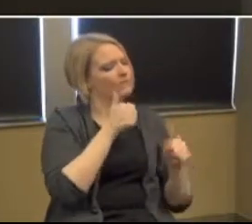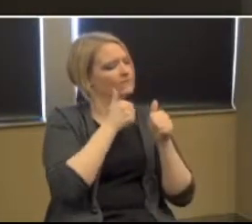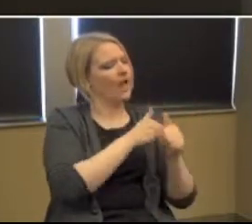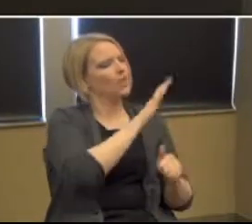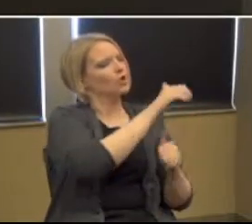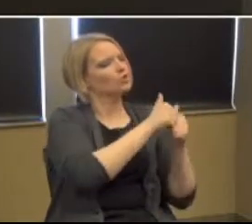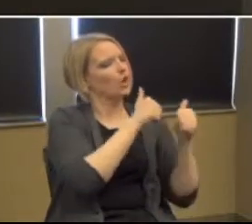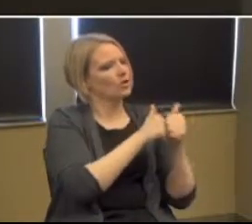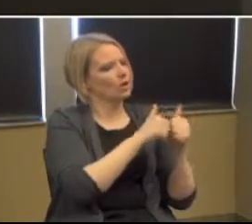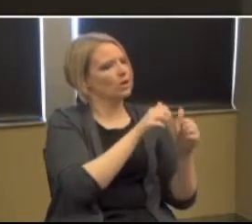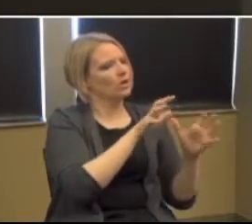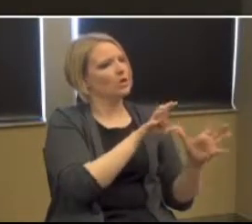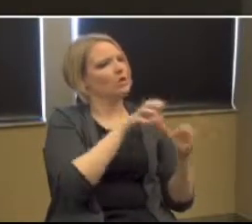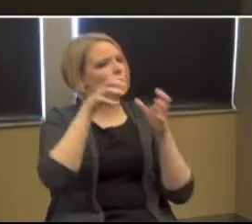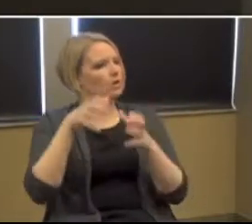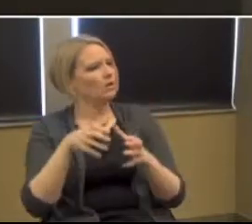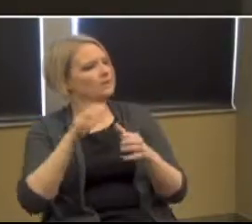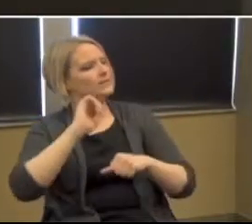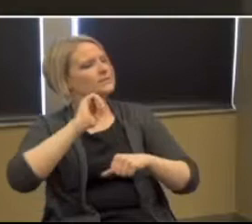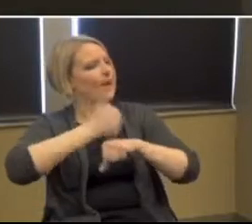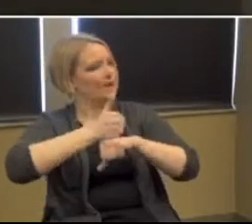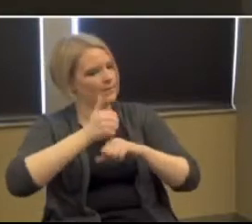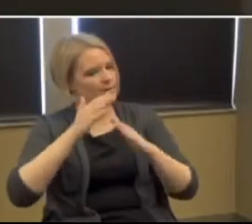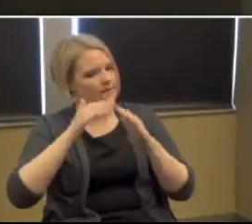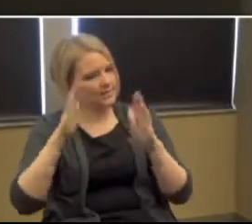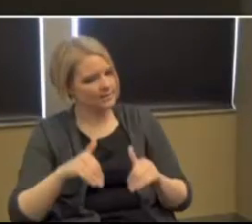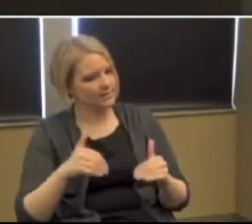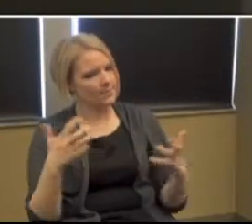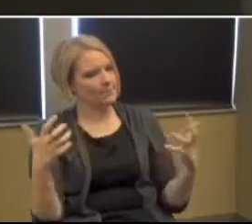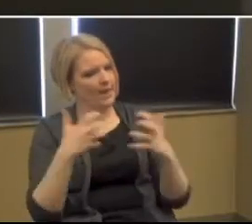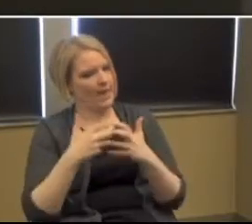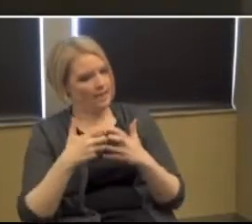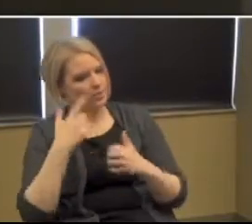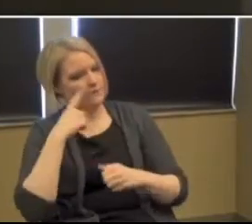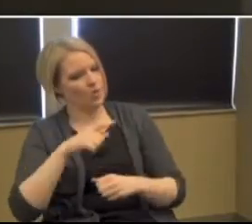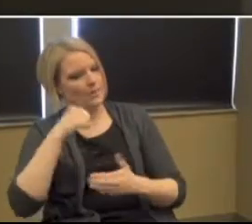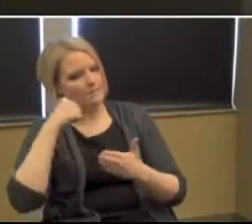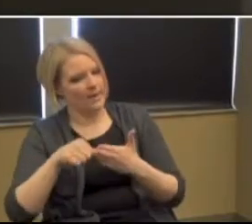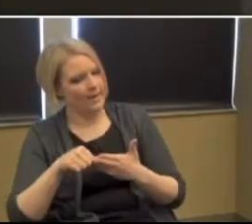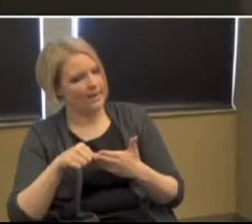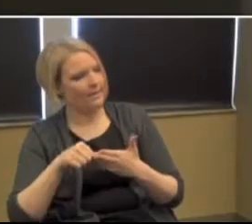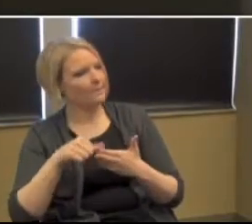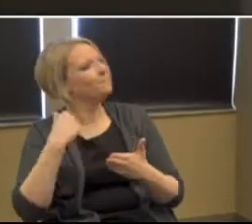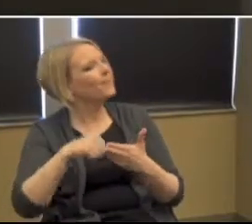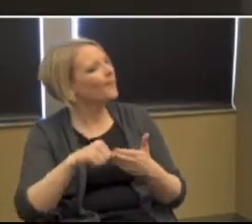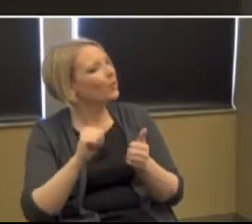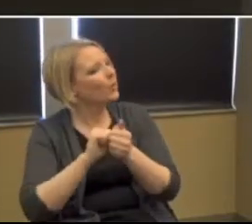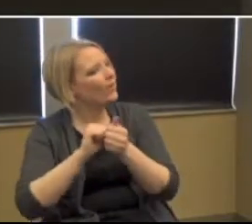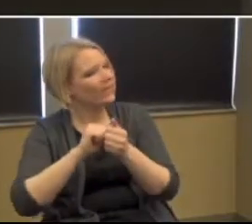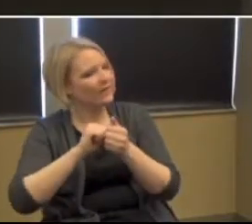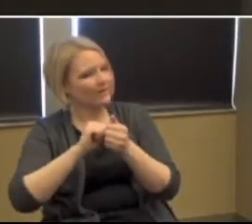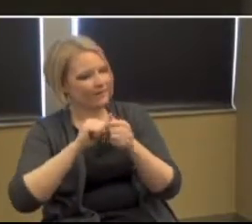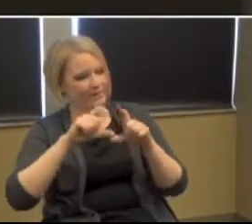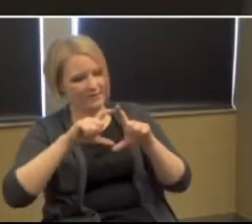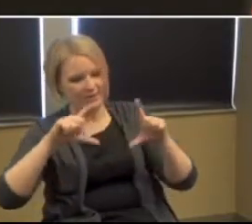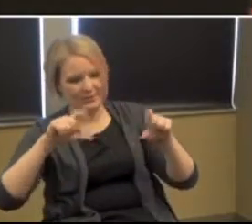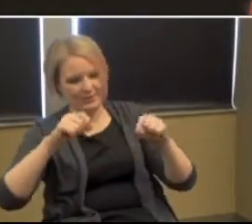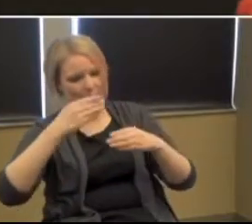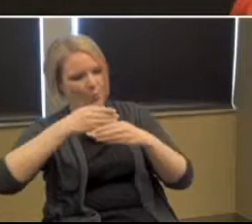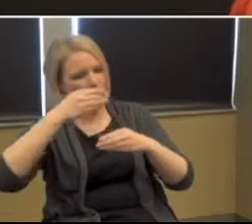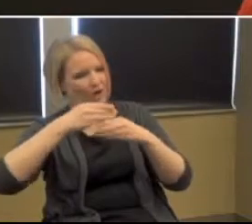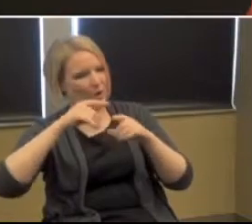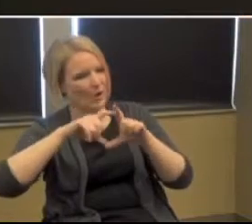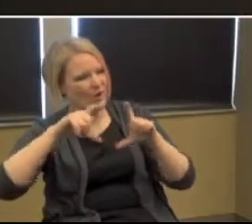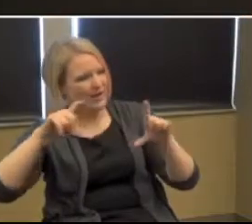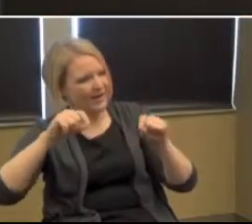that I can ignore, mail with windows. We talk about mail with windows a lot, right? Mail with windows,